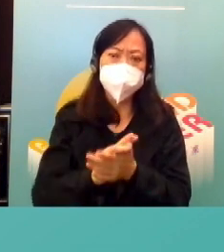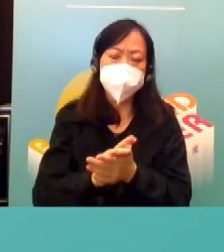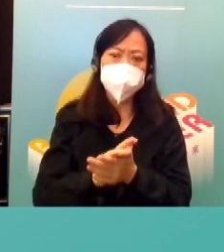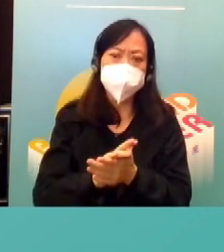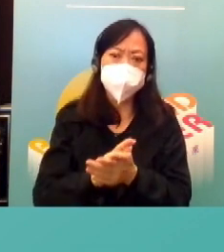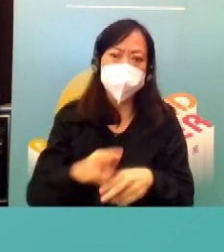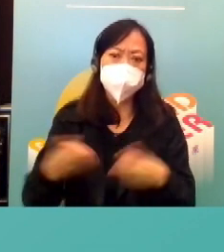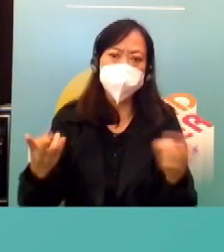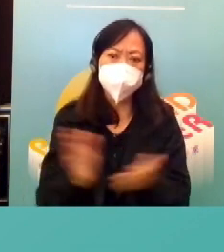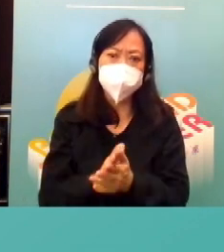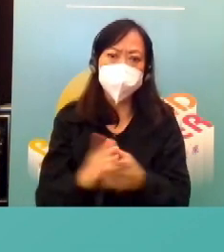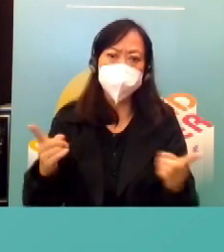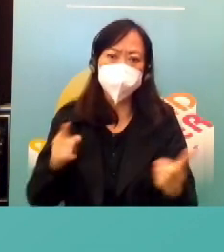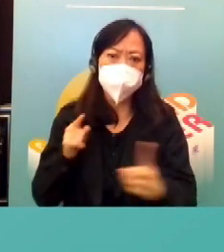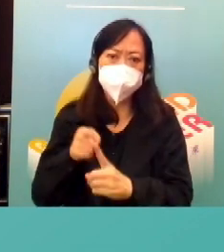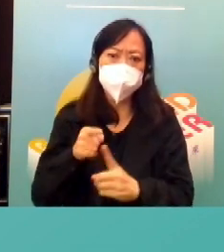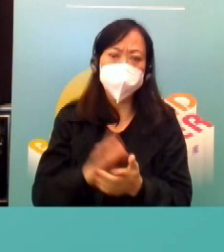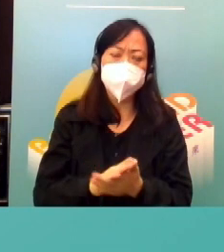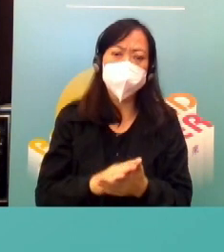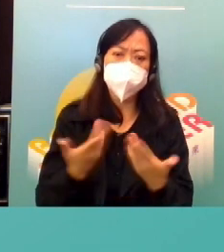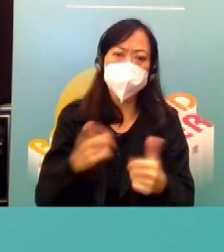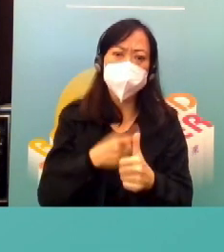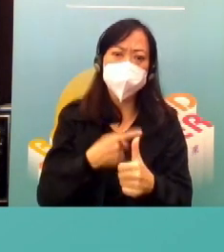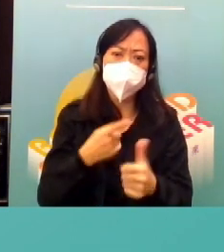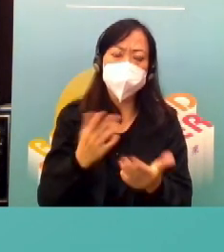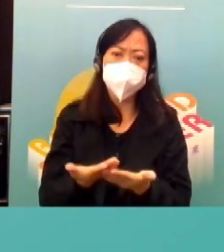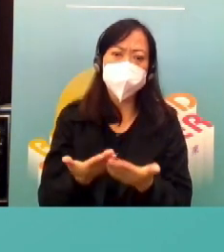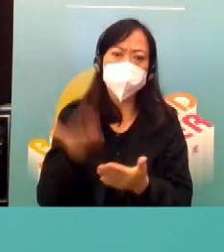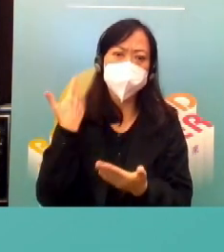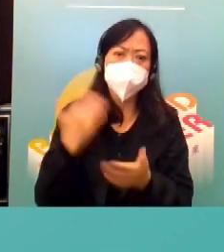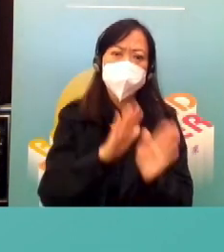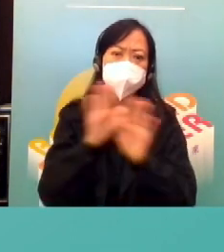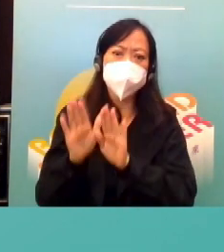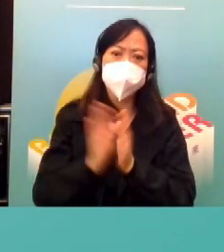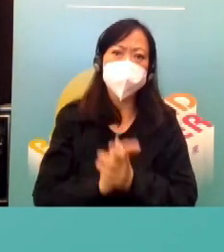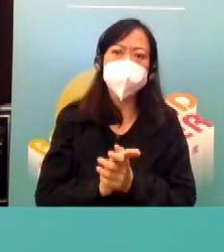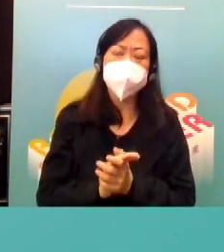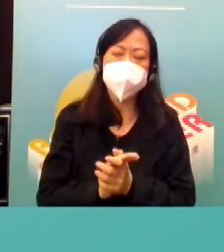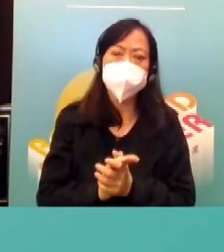this. Could you go to the next set of slides?